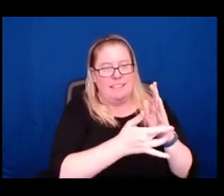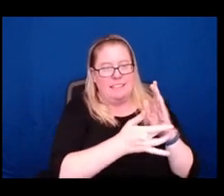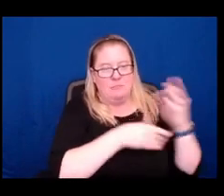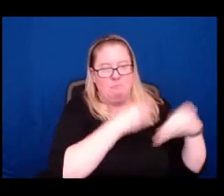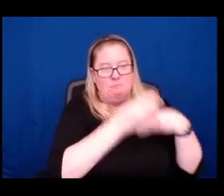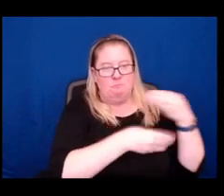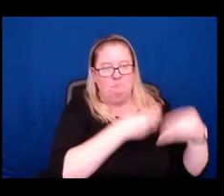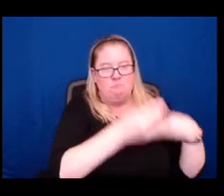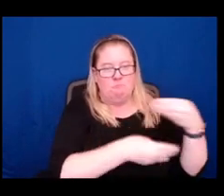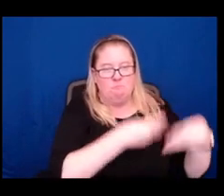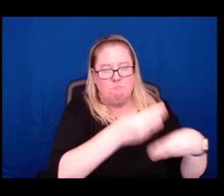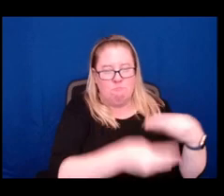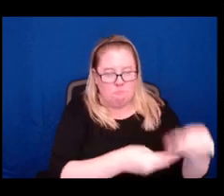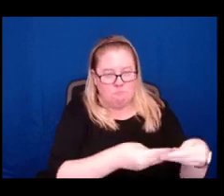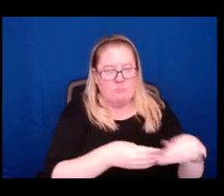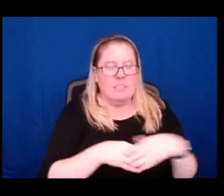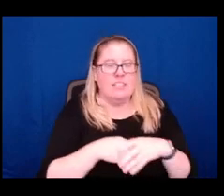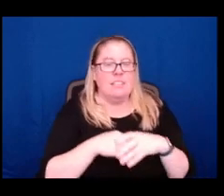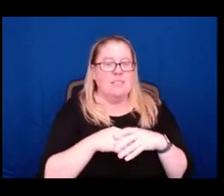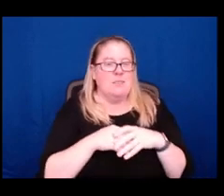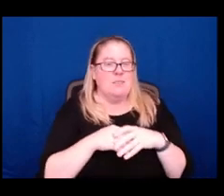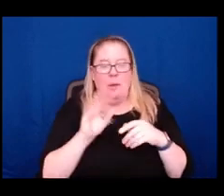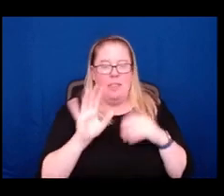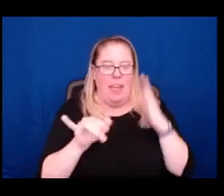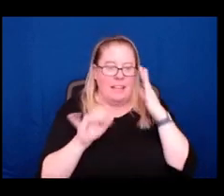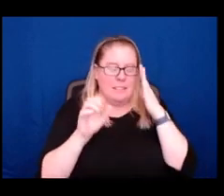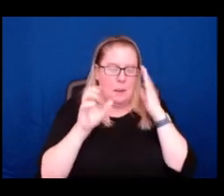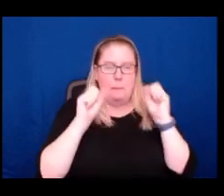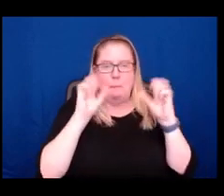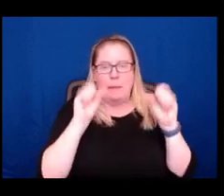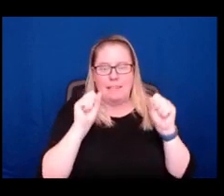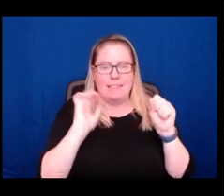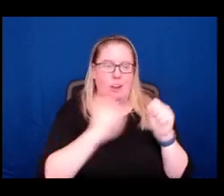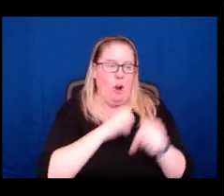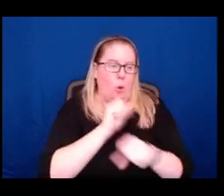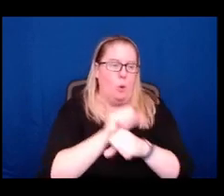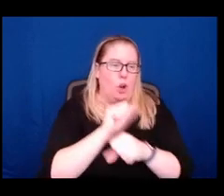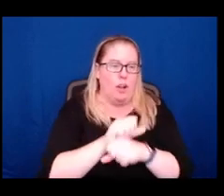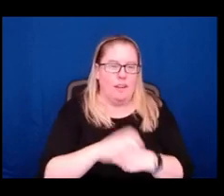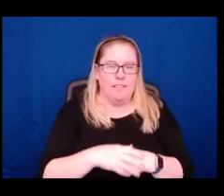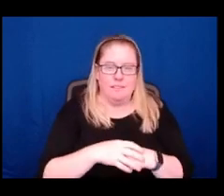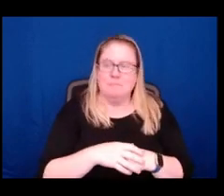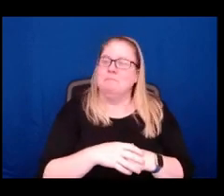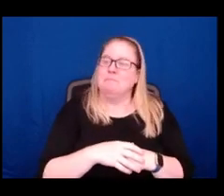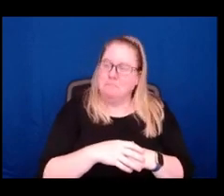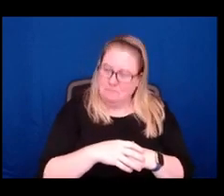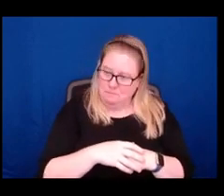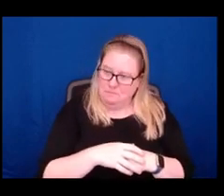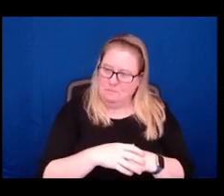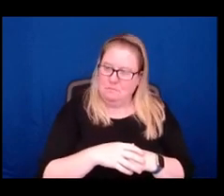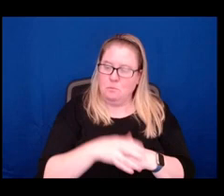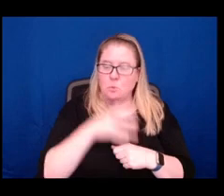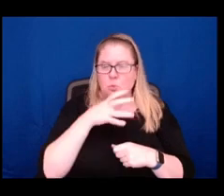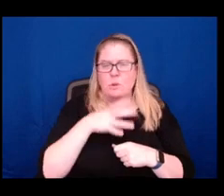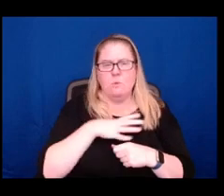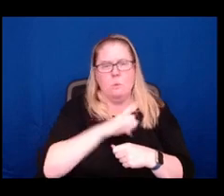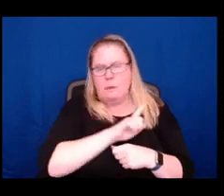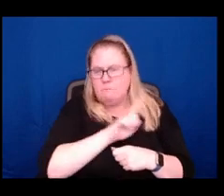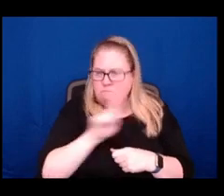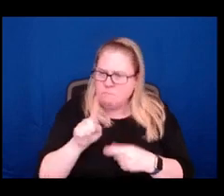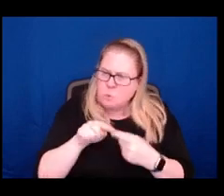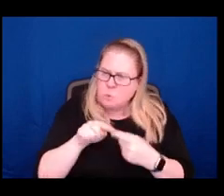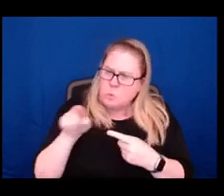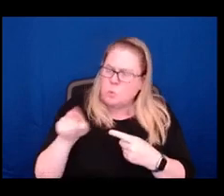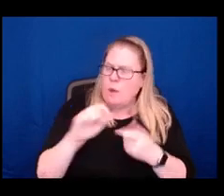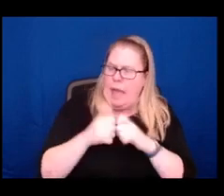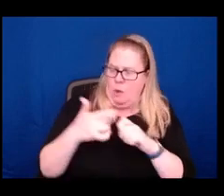generationally. And so, yeah, it's really amazing the work that we do. Absolutely. And when women come to your practice, how are they